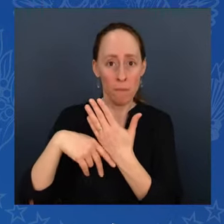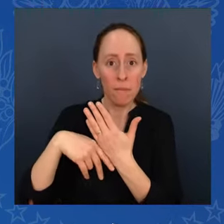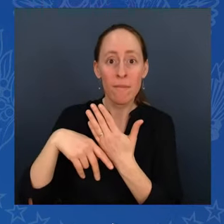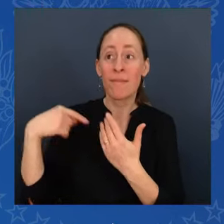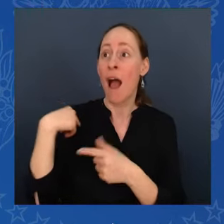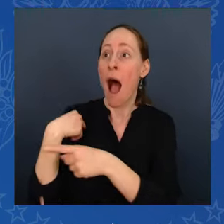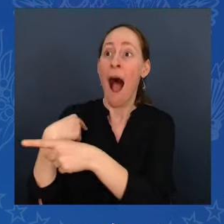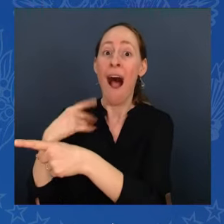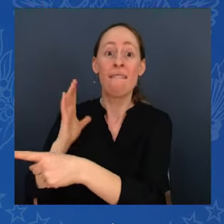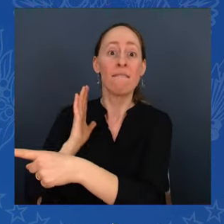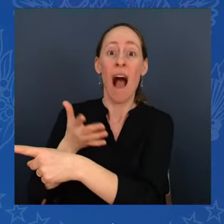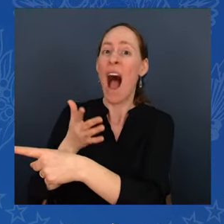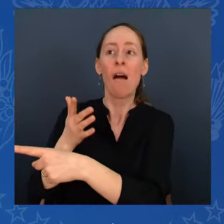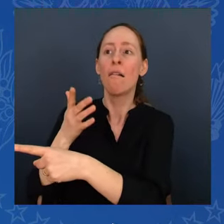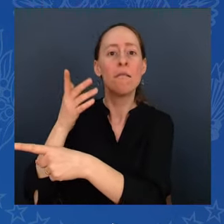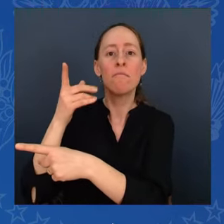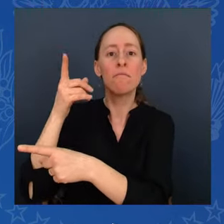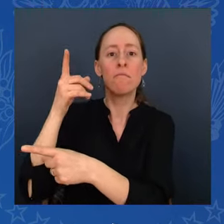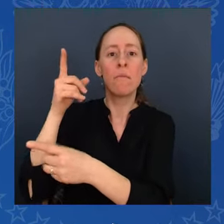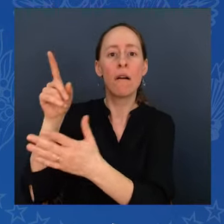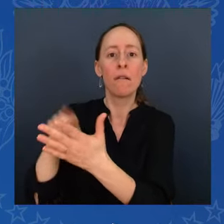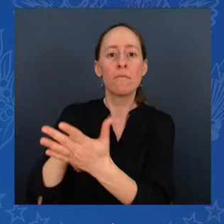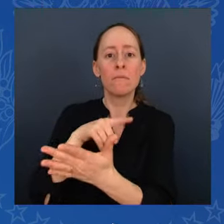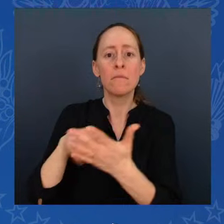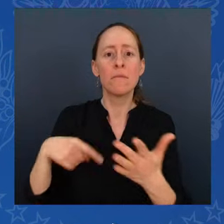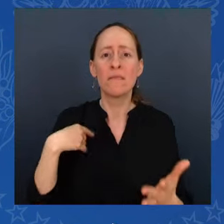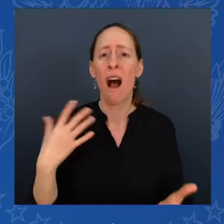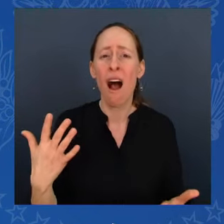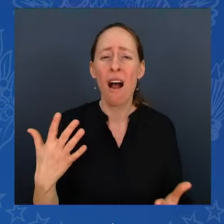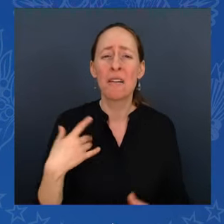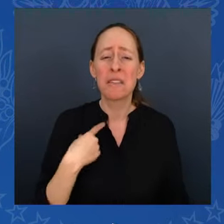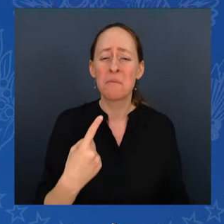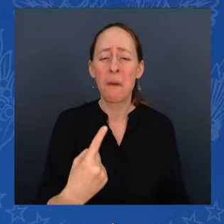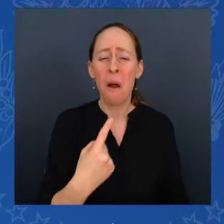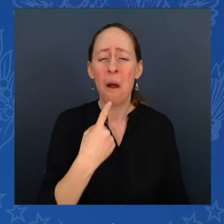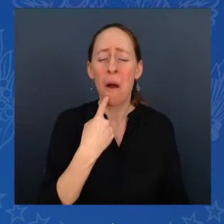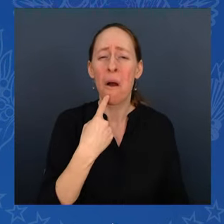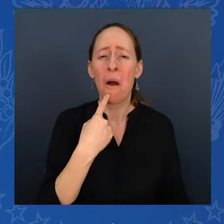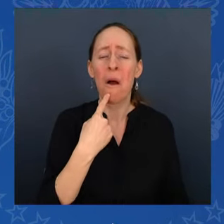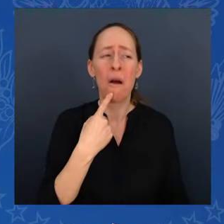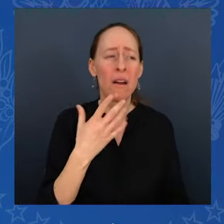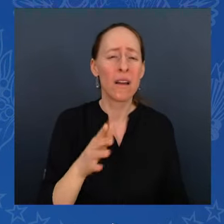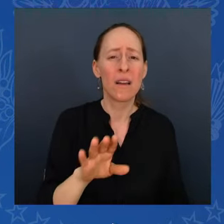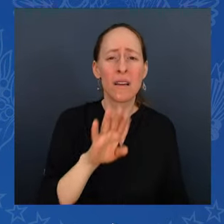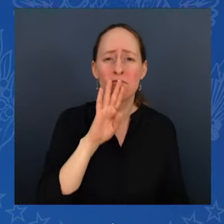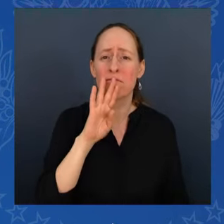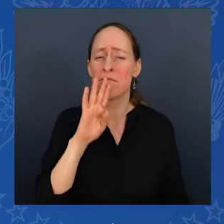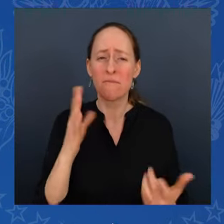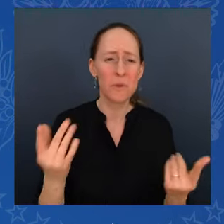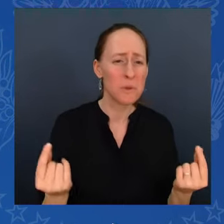Fortunately, President Biden announced that he would not back down and announced his SAVE plan.